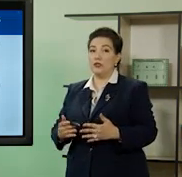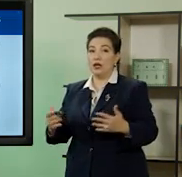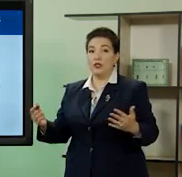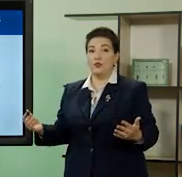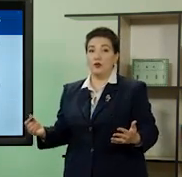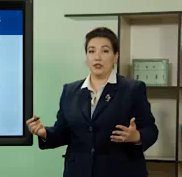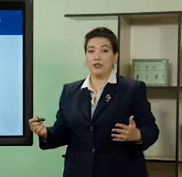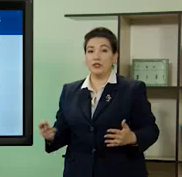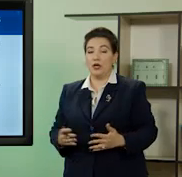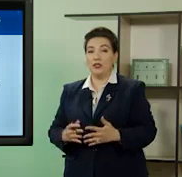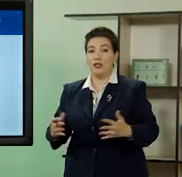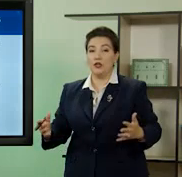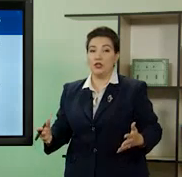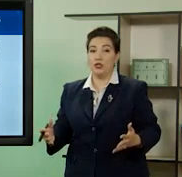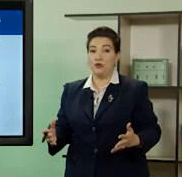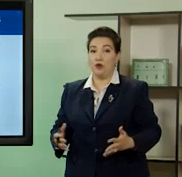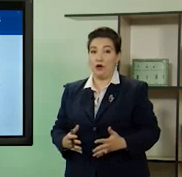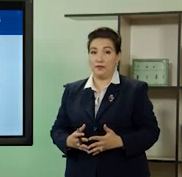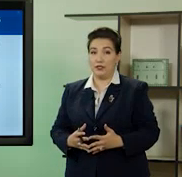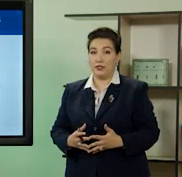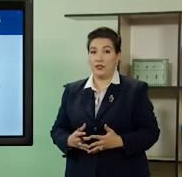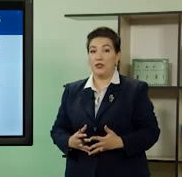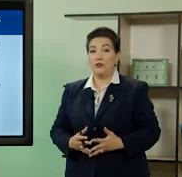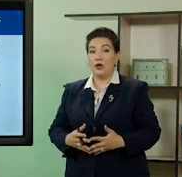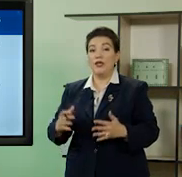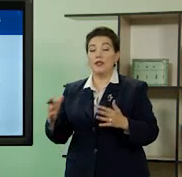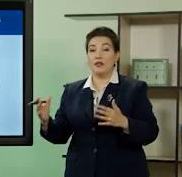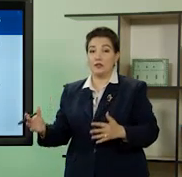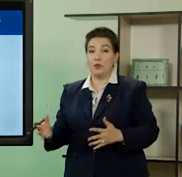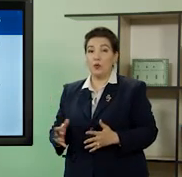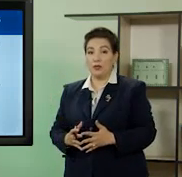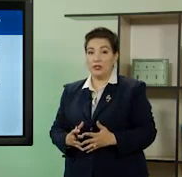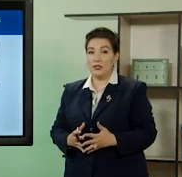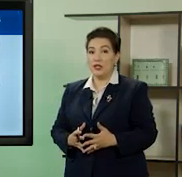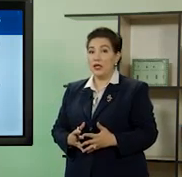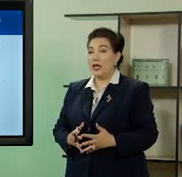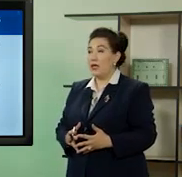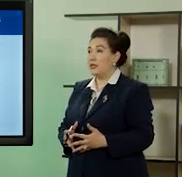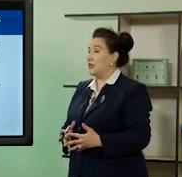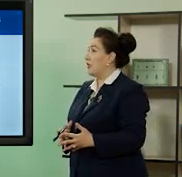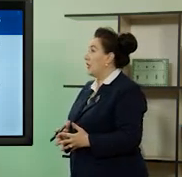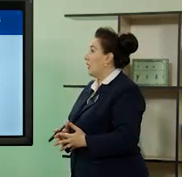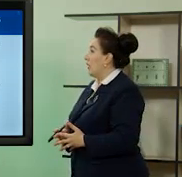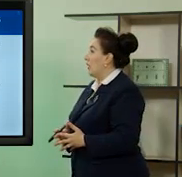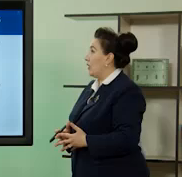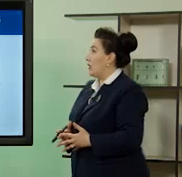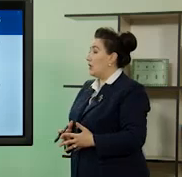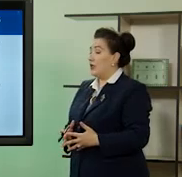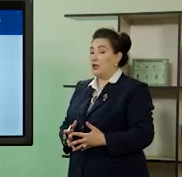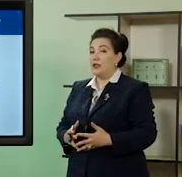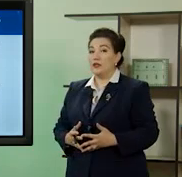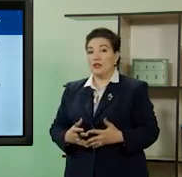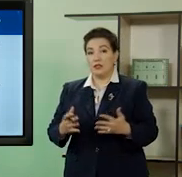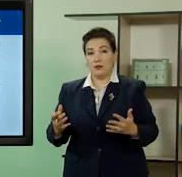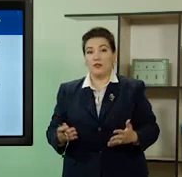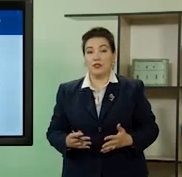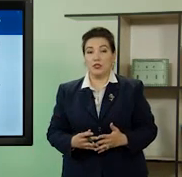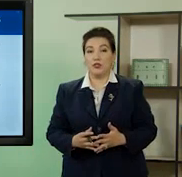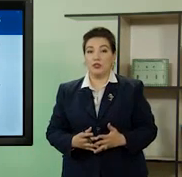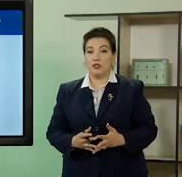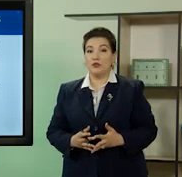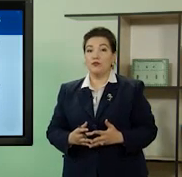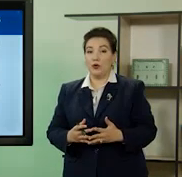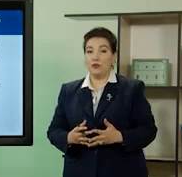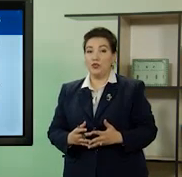you are not at work, not in your office, right at that moment, and the